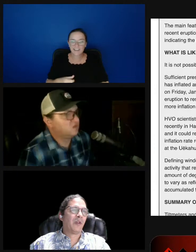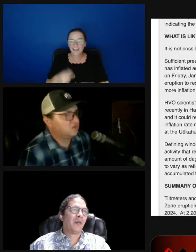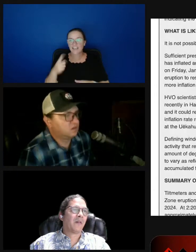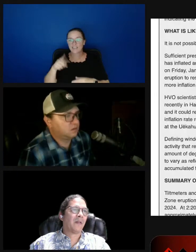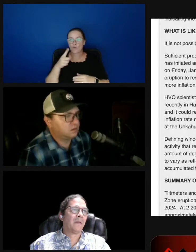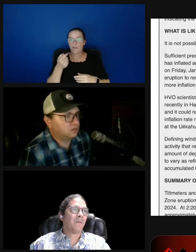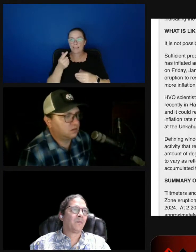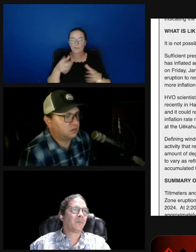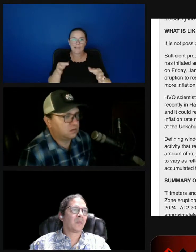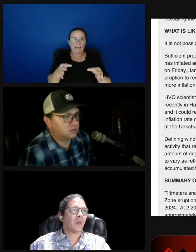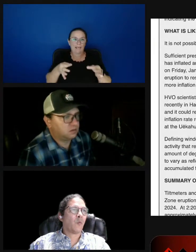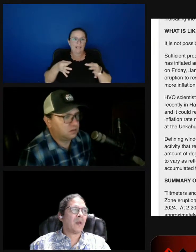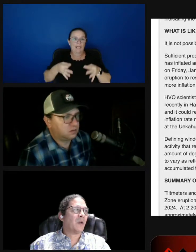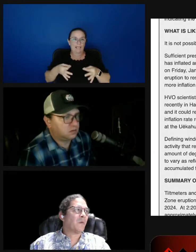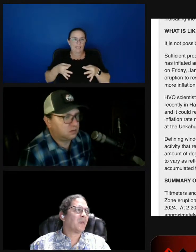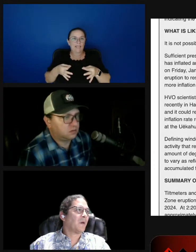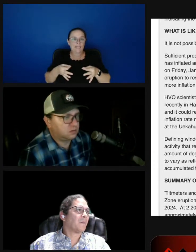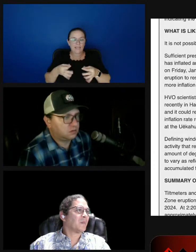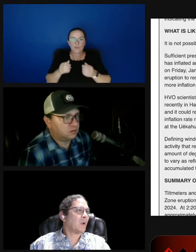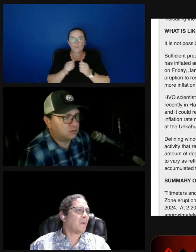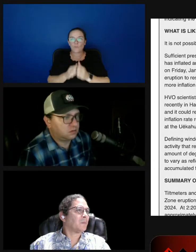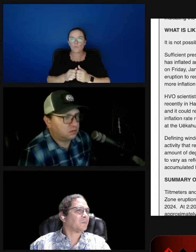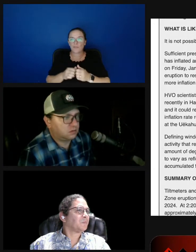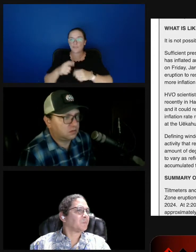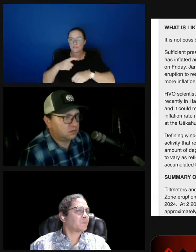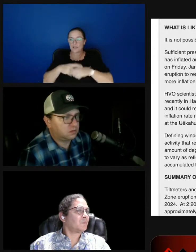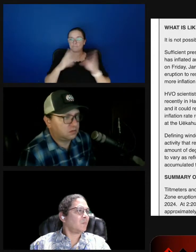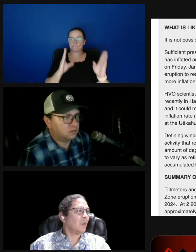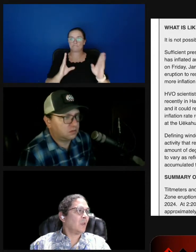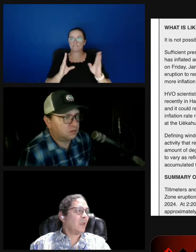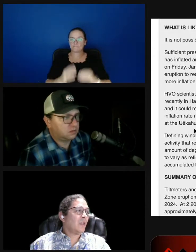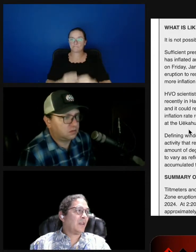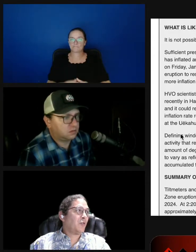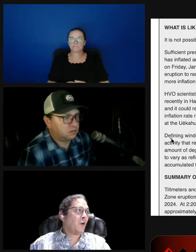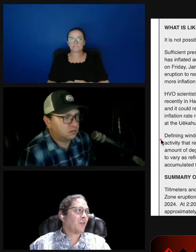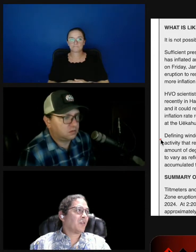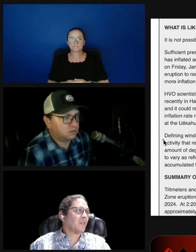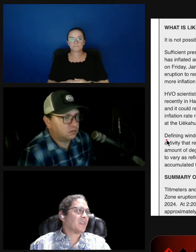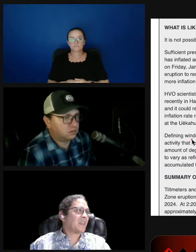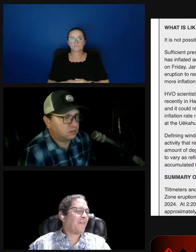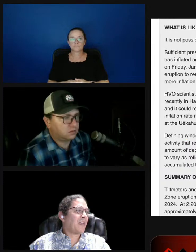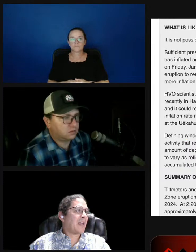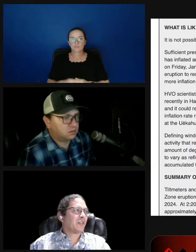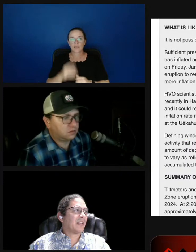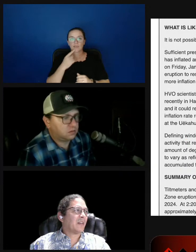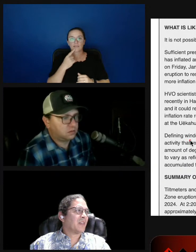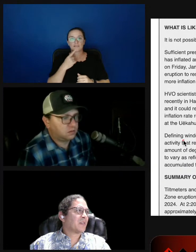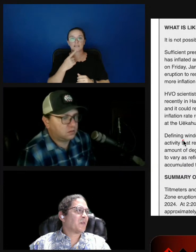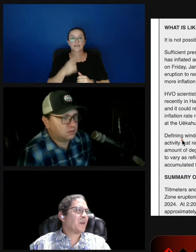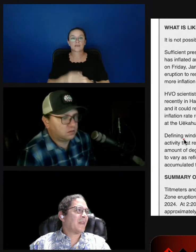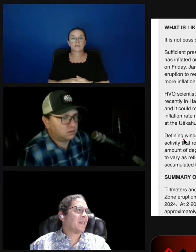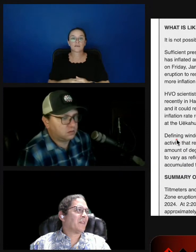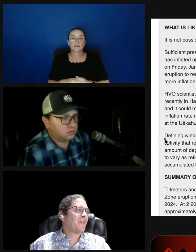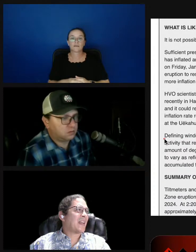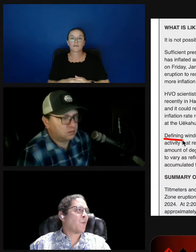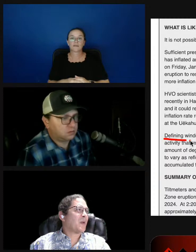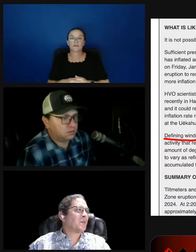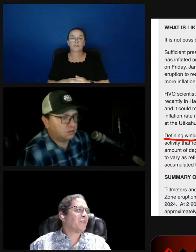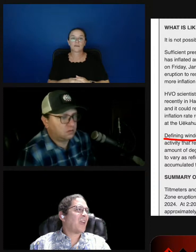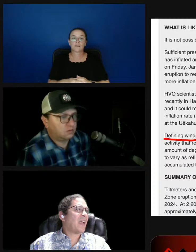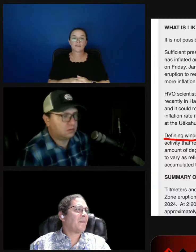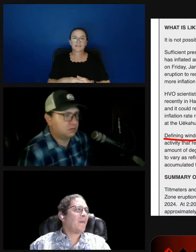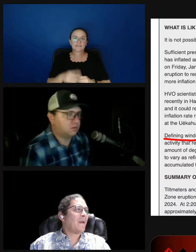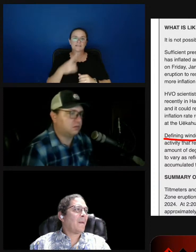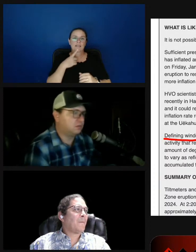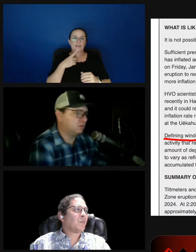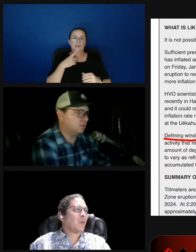with their window here as well. They do note this caveat, they're being a little technical here, that defining windows